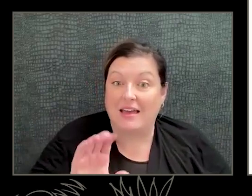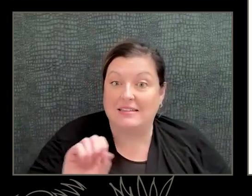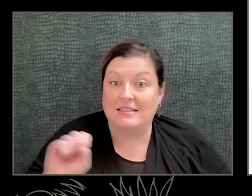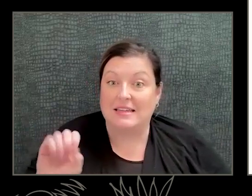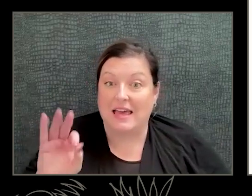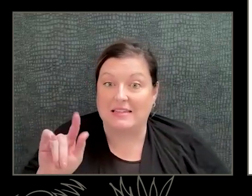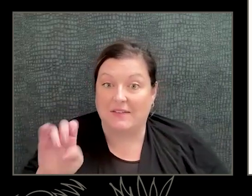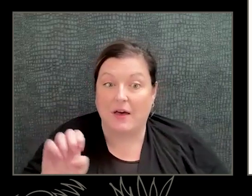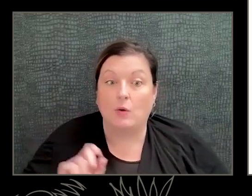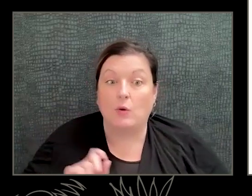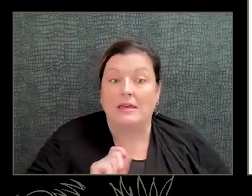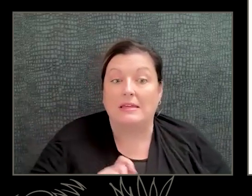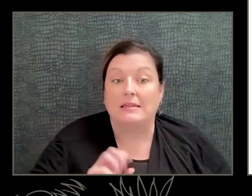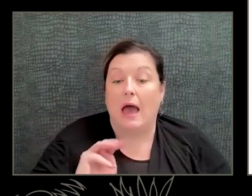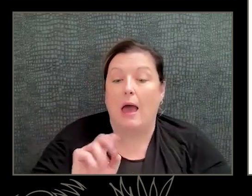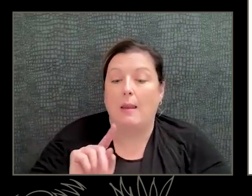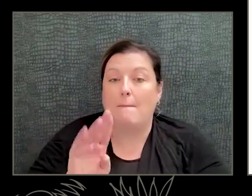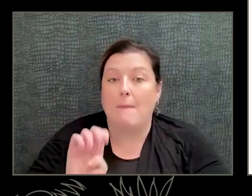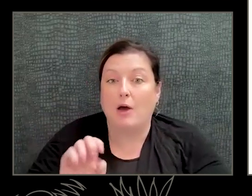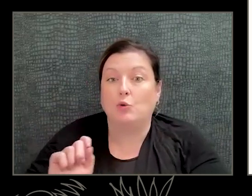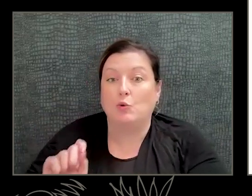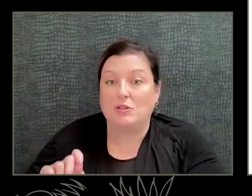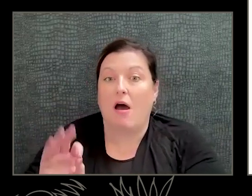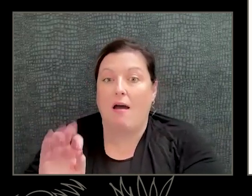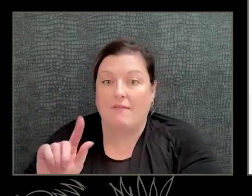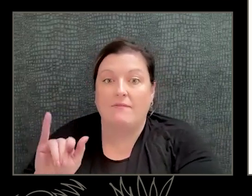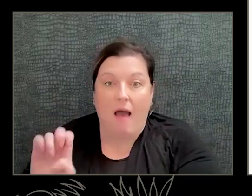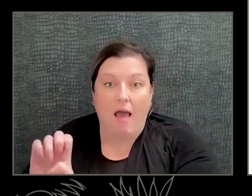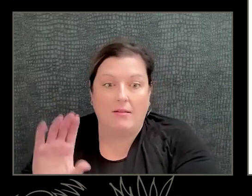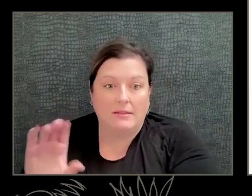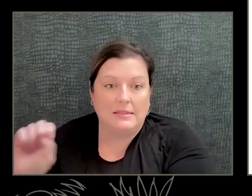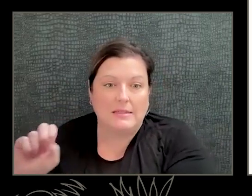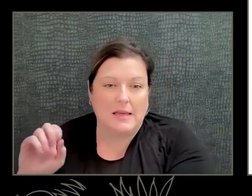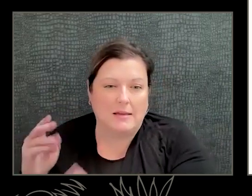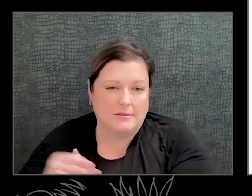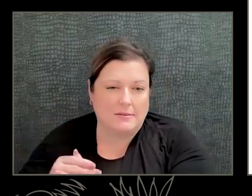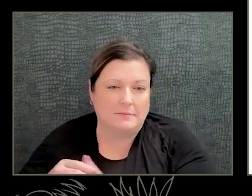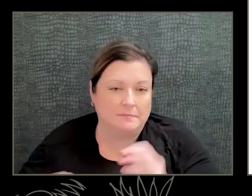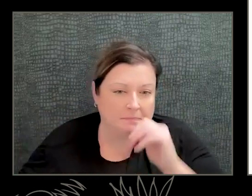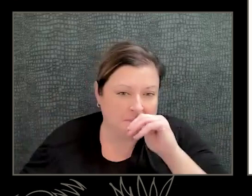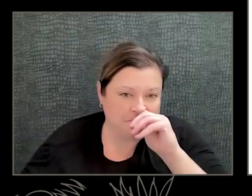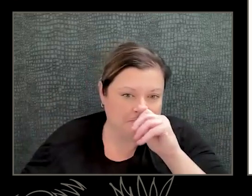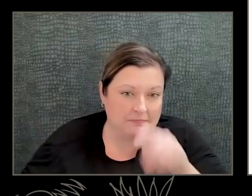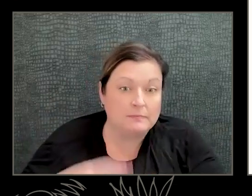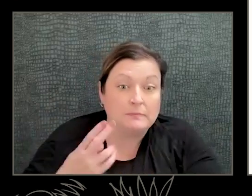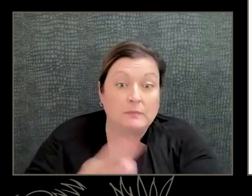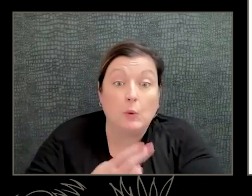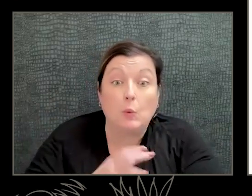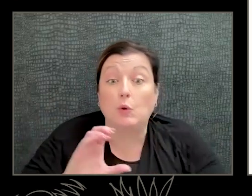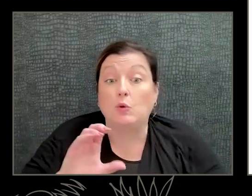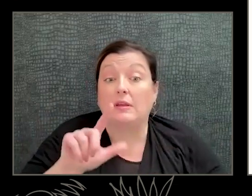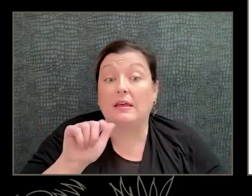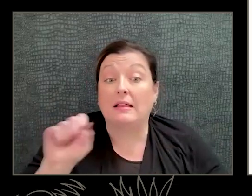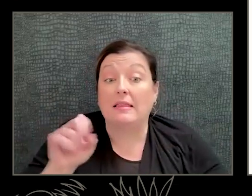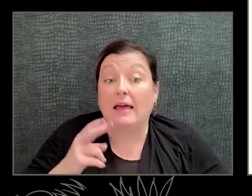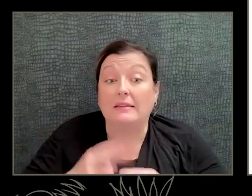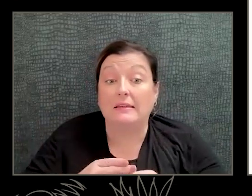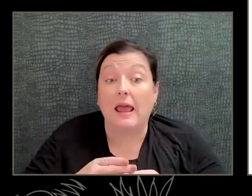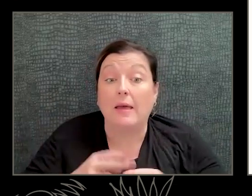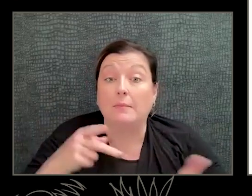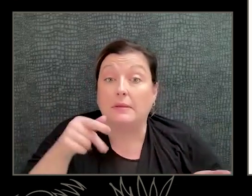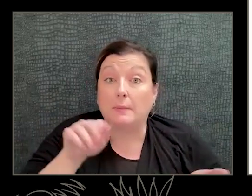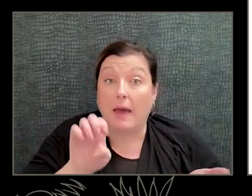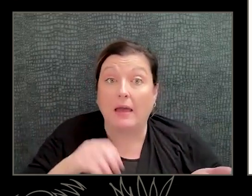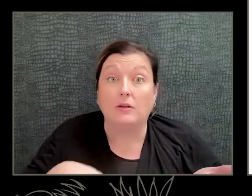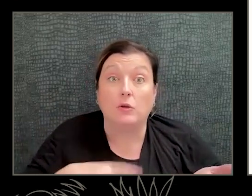a .module.css file. And right here, I'm actually doing something called using class names as a package to